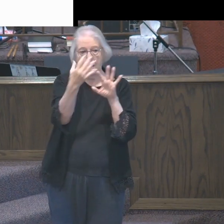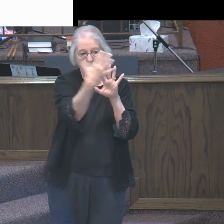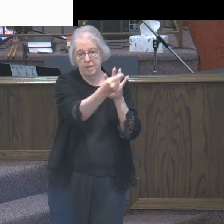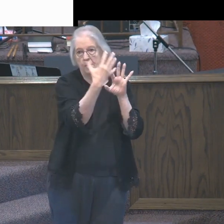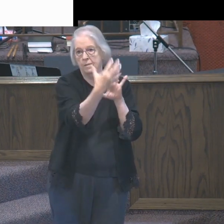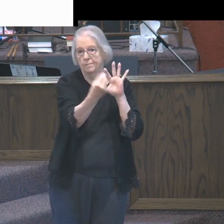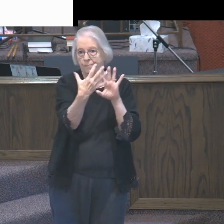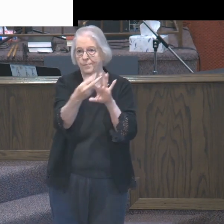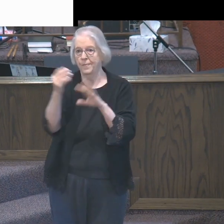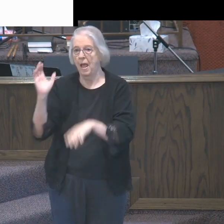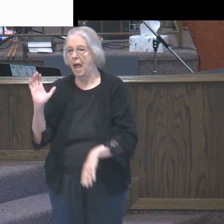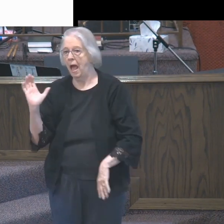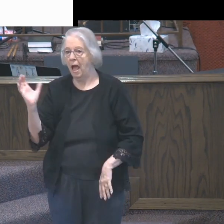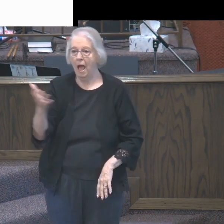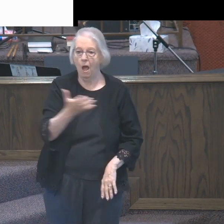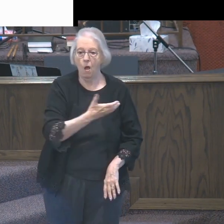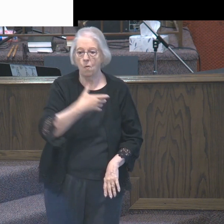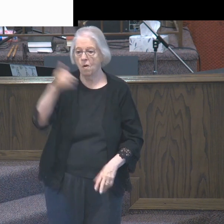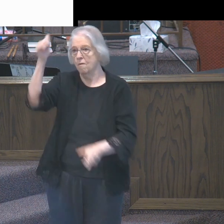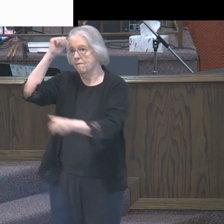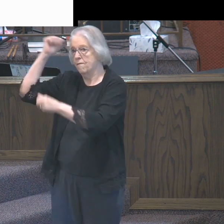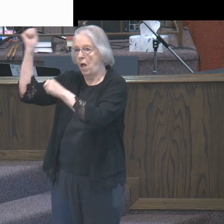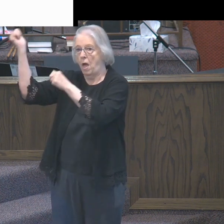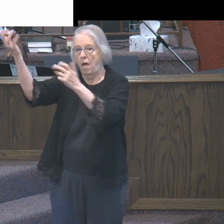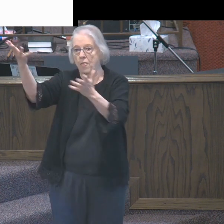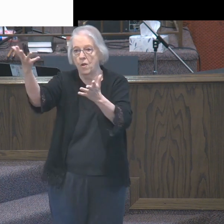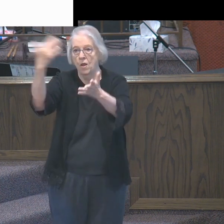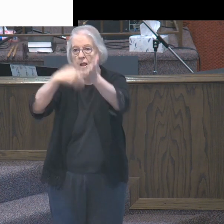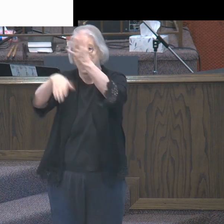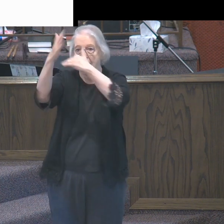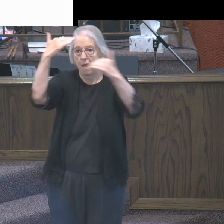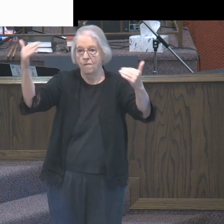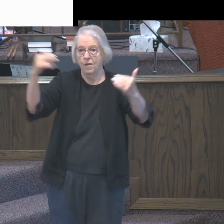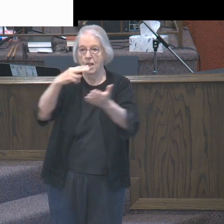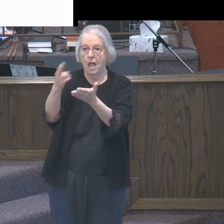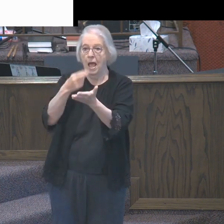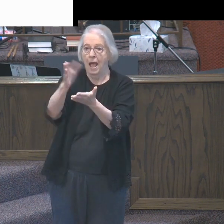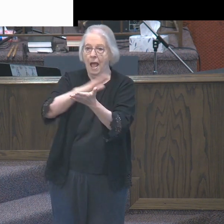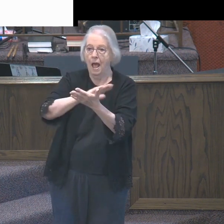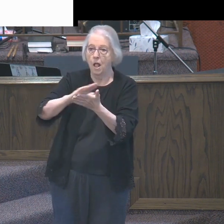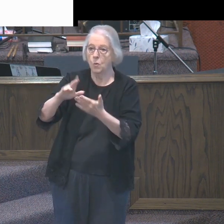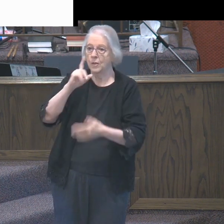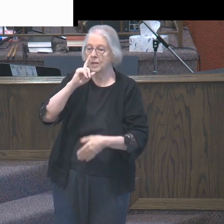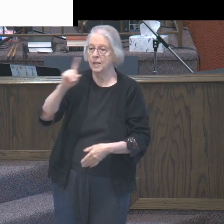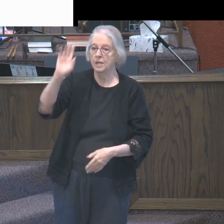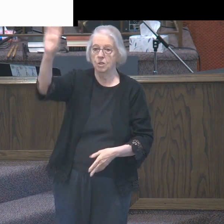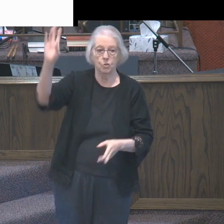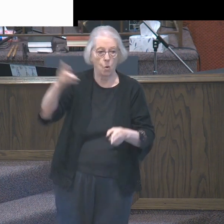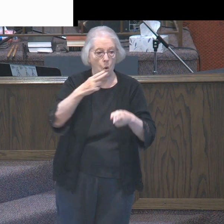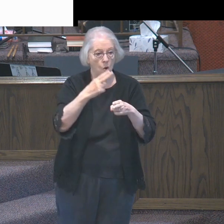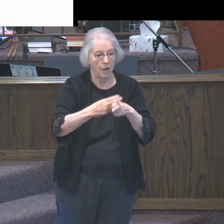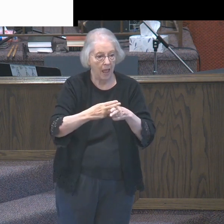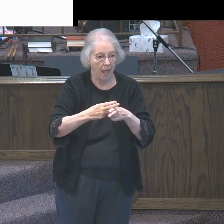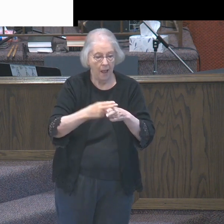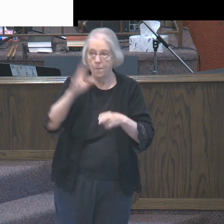Father in heaven, hallowed be your name. Your kingdom come,